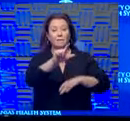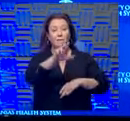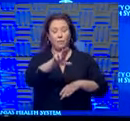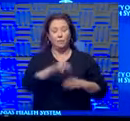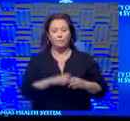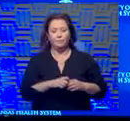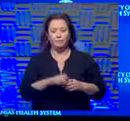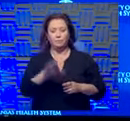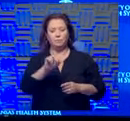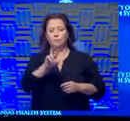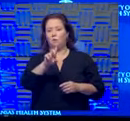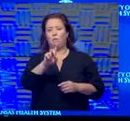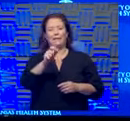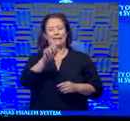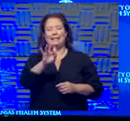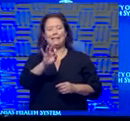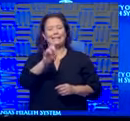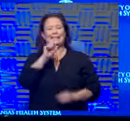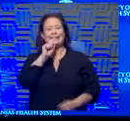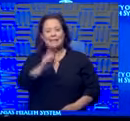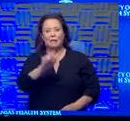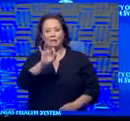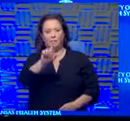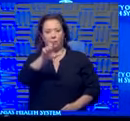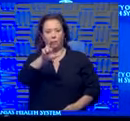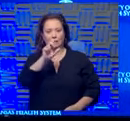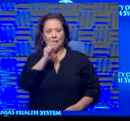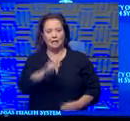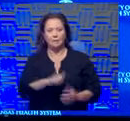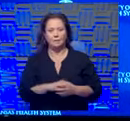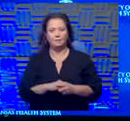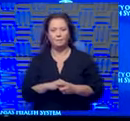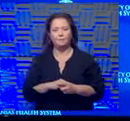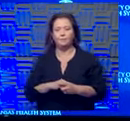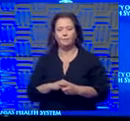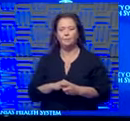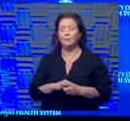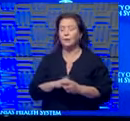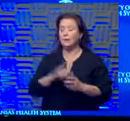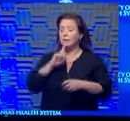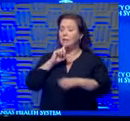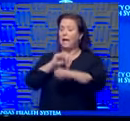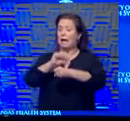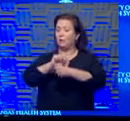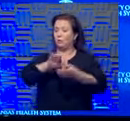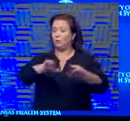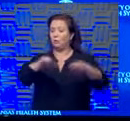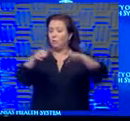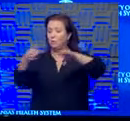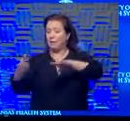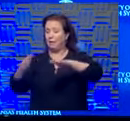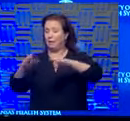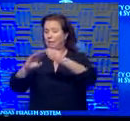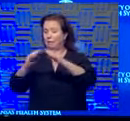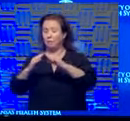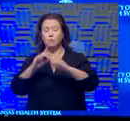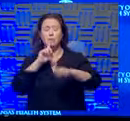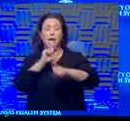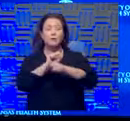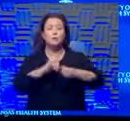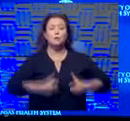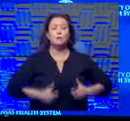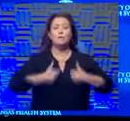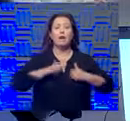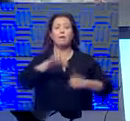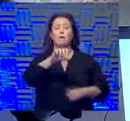COVID-19, that's not influenza. What is the actual mortality rate or survival rate?